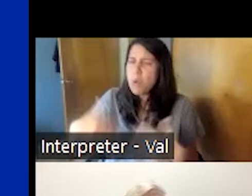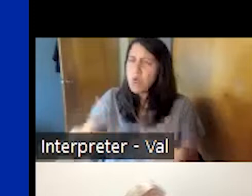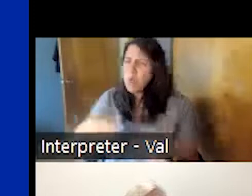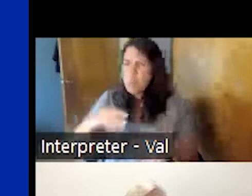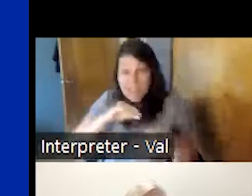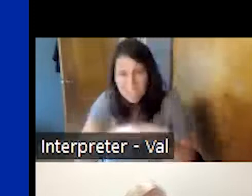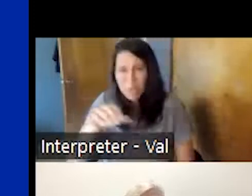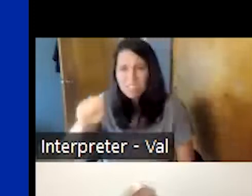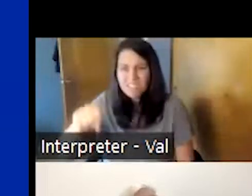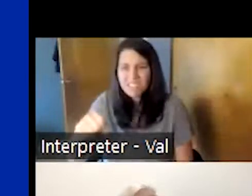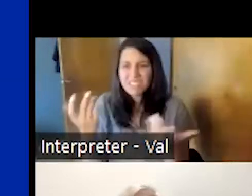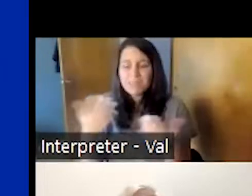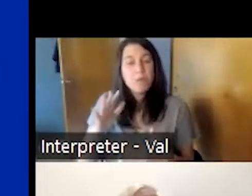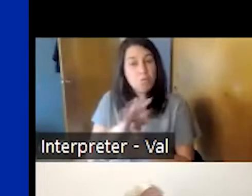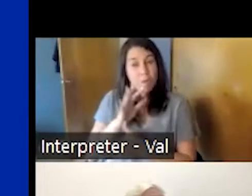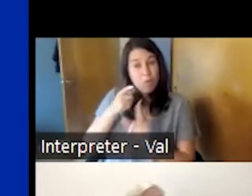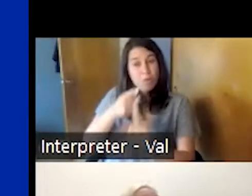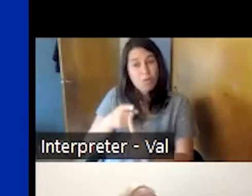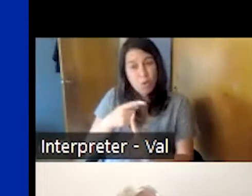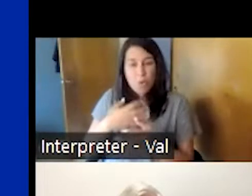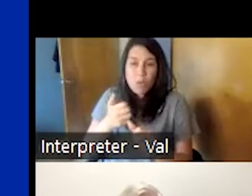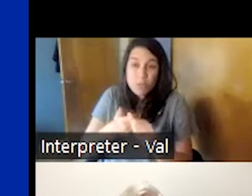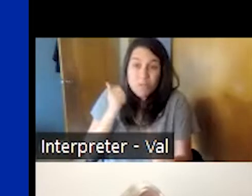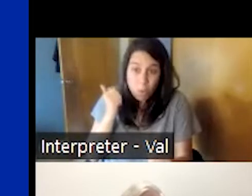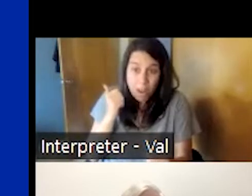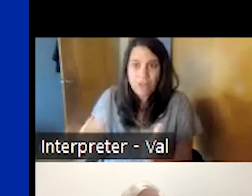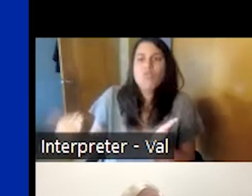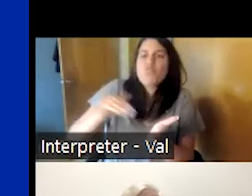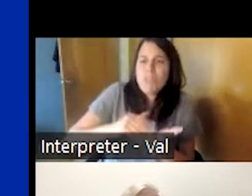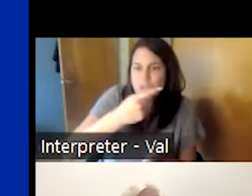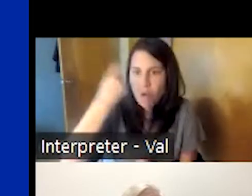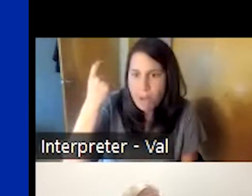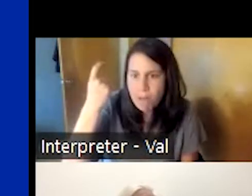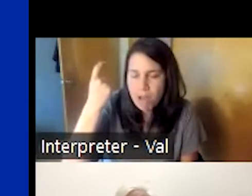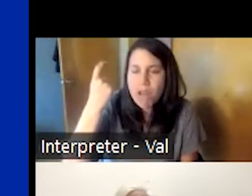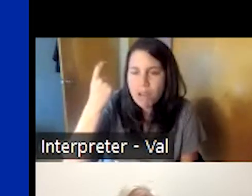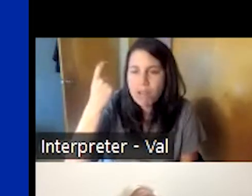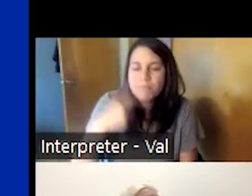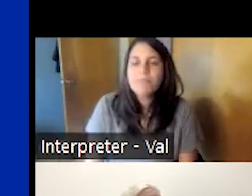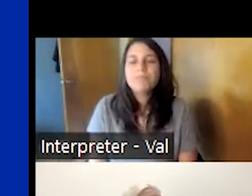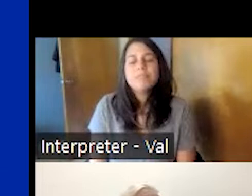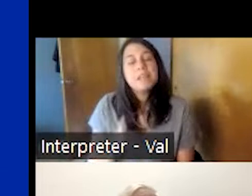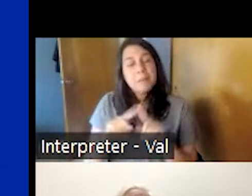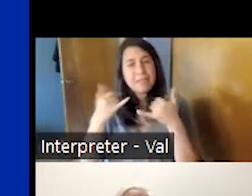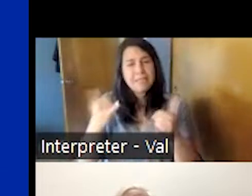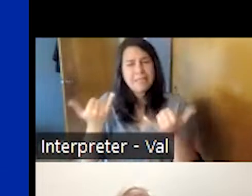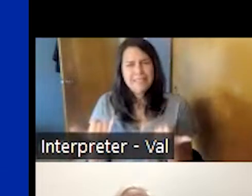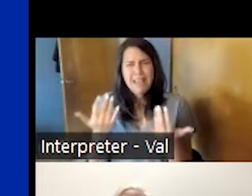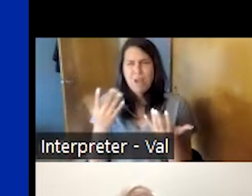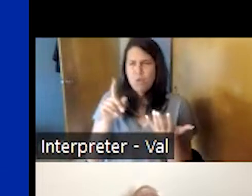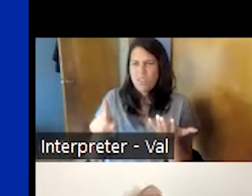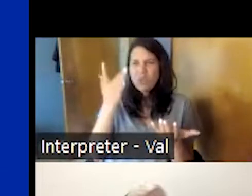primary goal to avoid the all too common re-traumatization of individuals. But it still leads to the question of, well, why focus